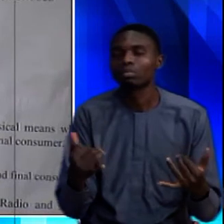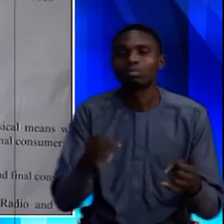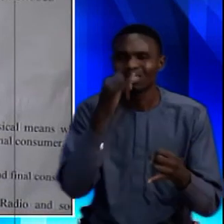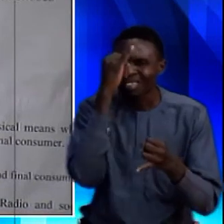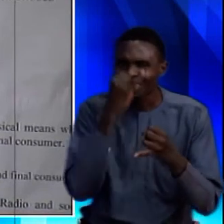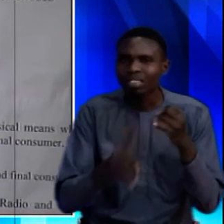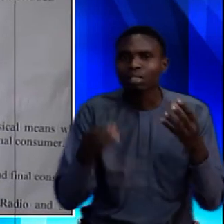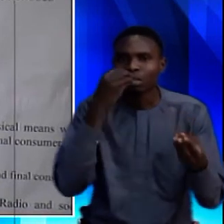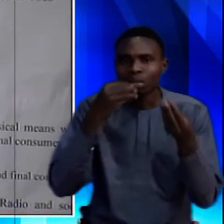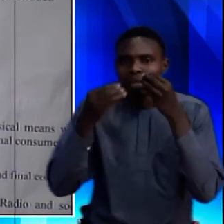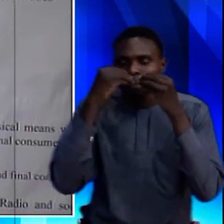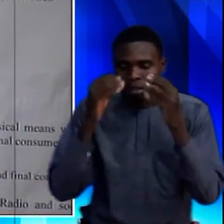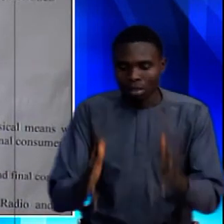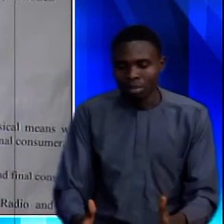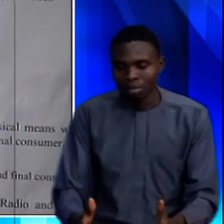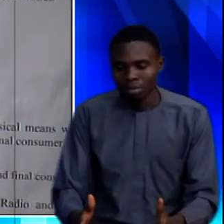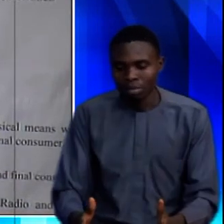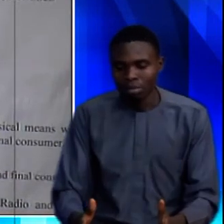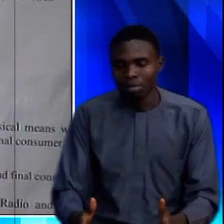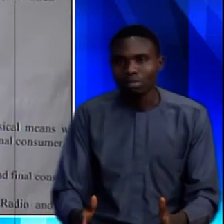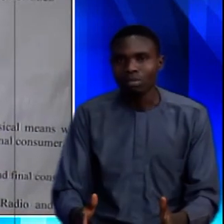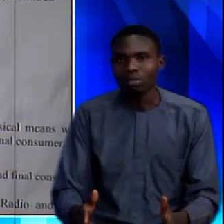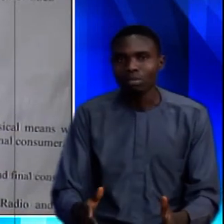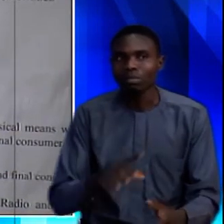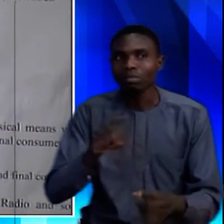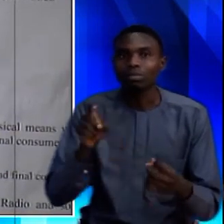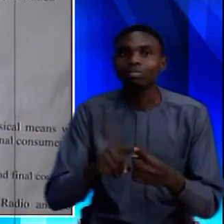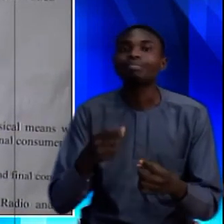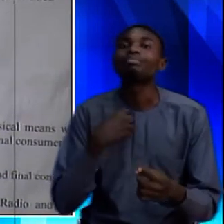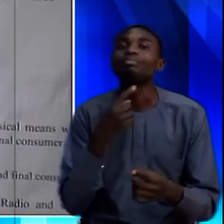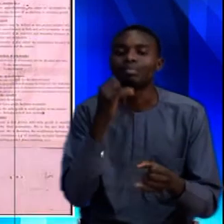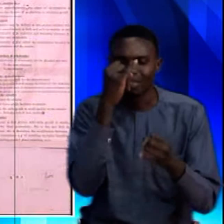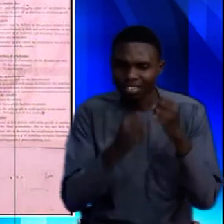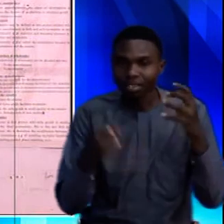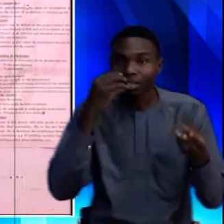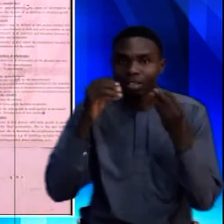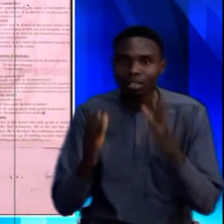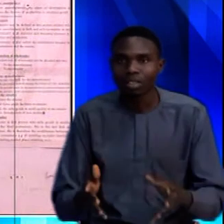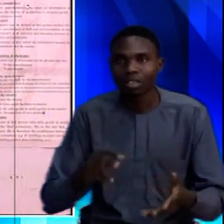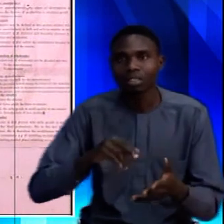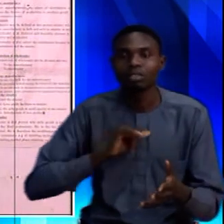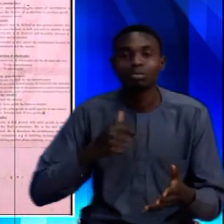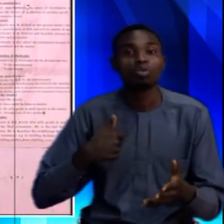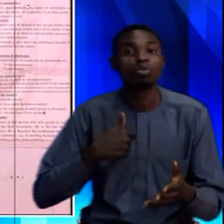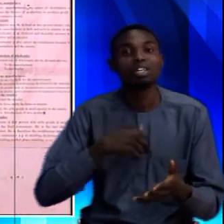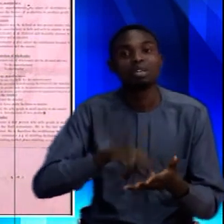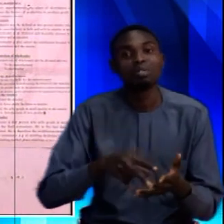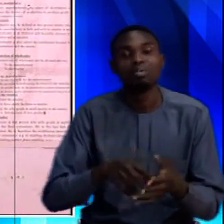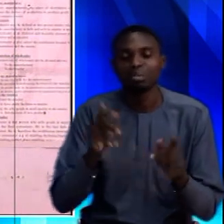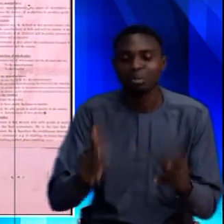Then when we say final consumer, we are talking about the people that are using the product. If I now buy this